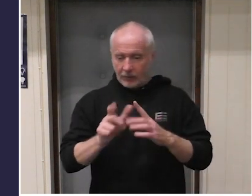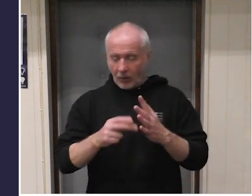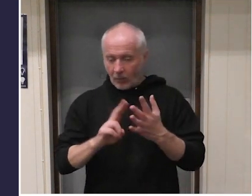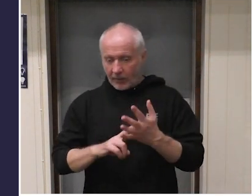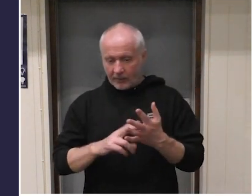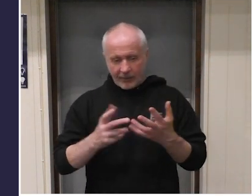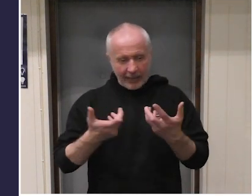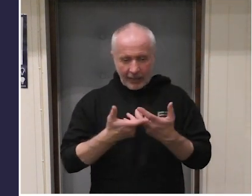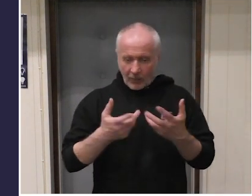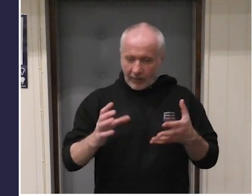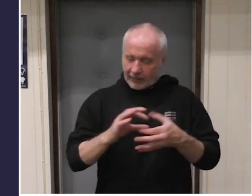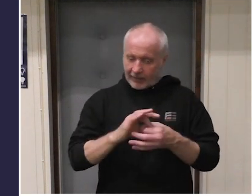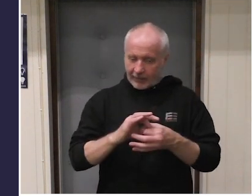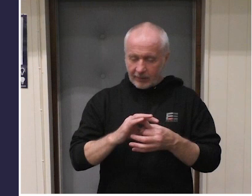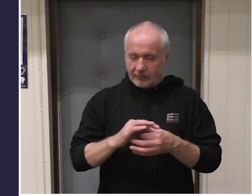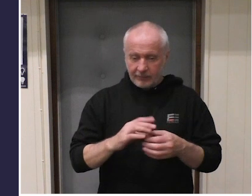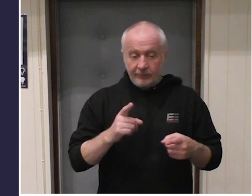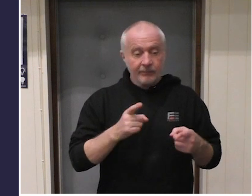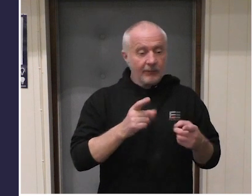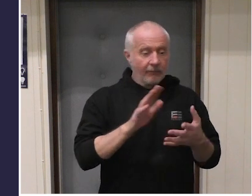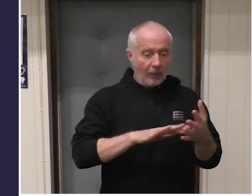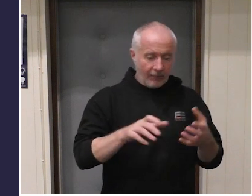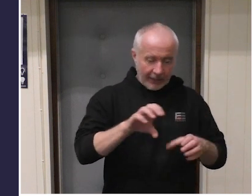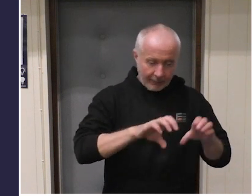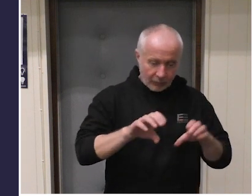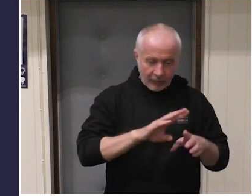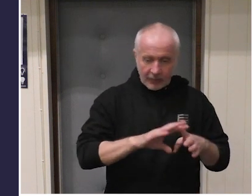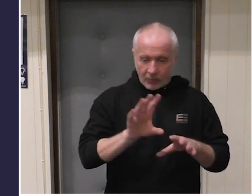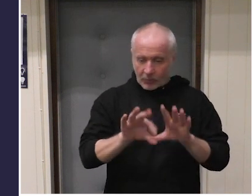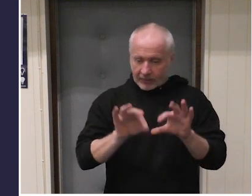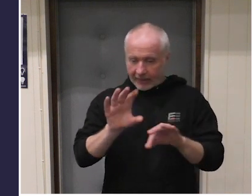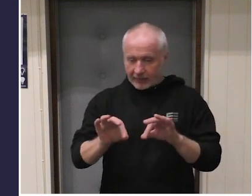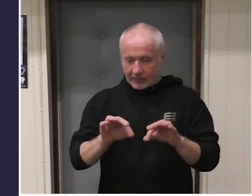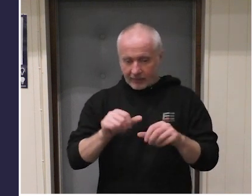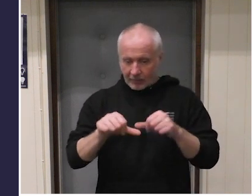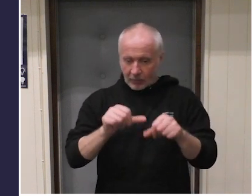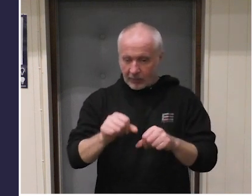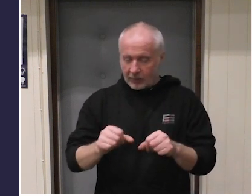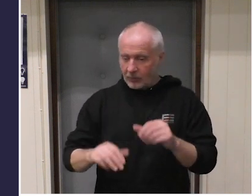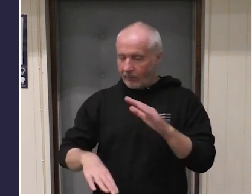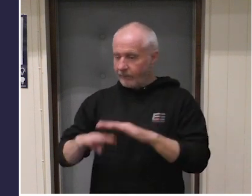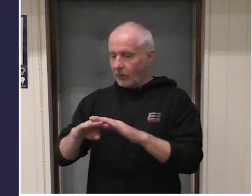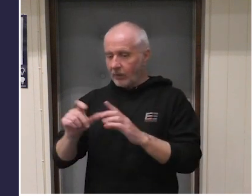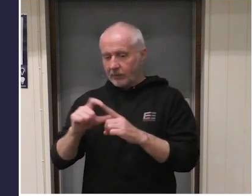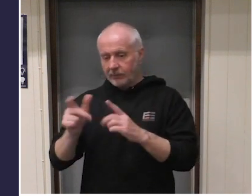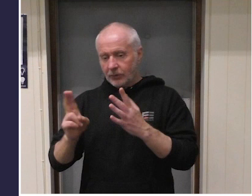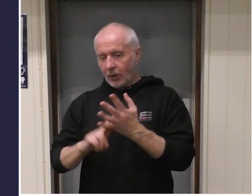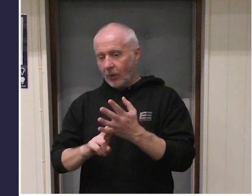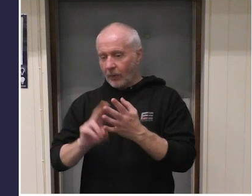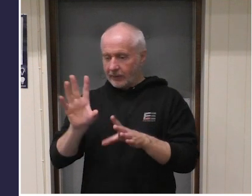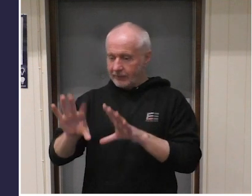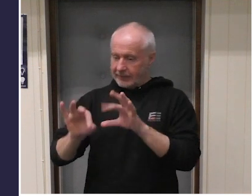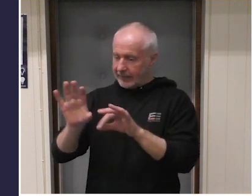chemistry to some sort of selection process to fully fledged Darwinian selection.